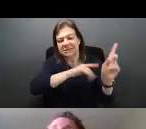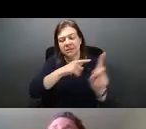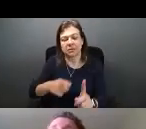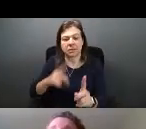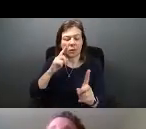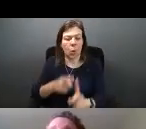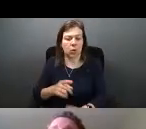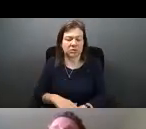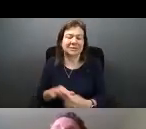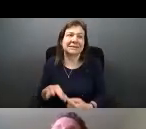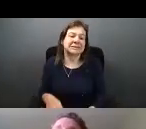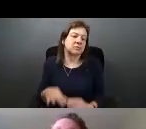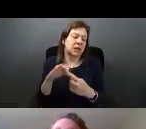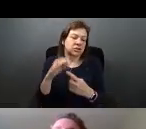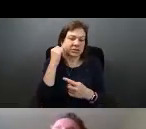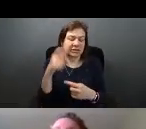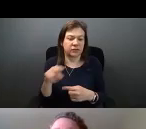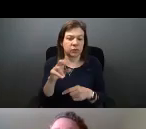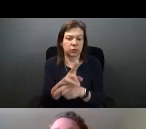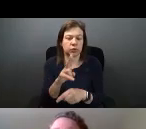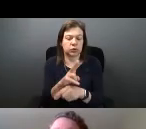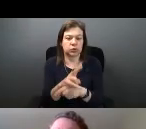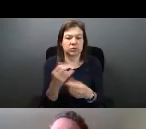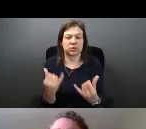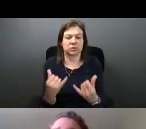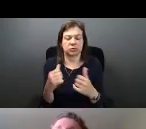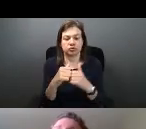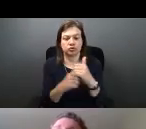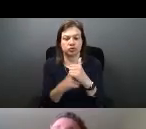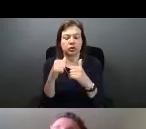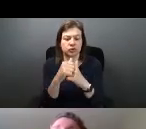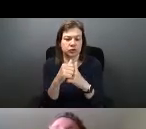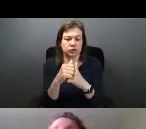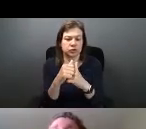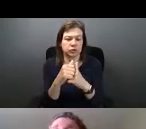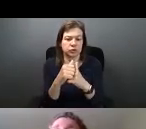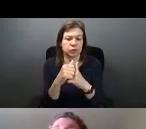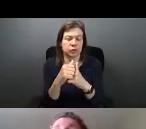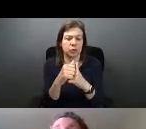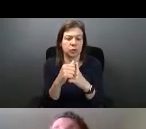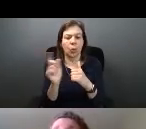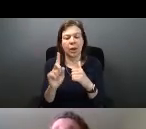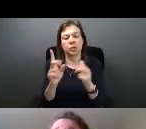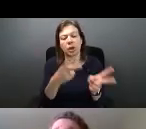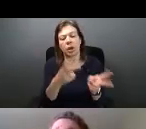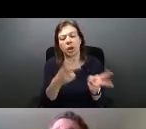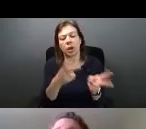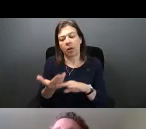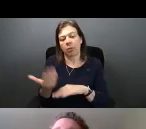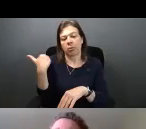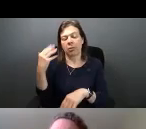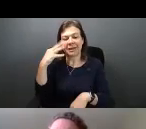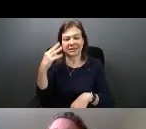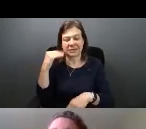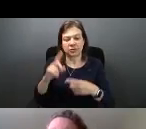goals, especially if you are using existing structures where you can pull from past experiences